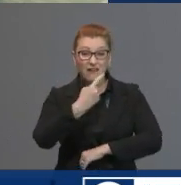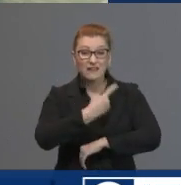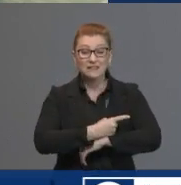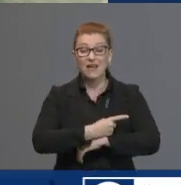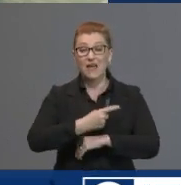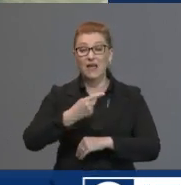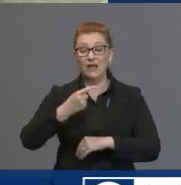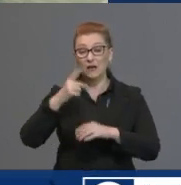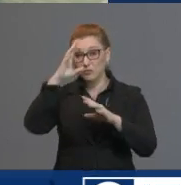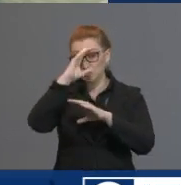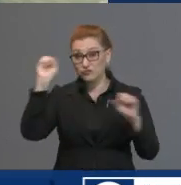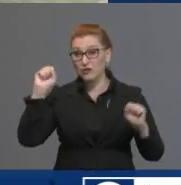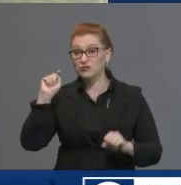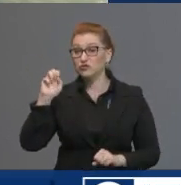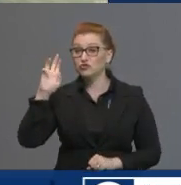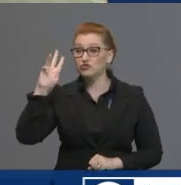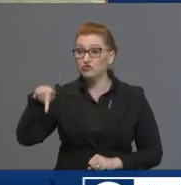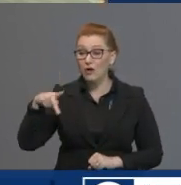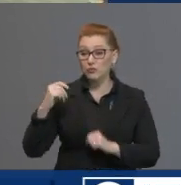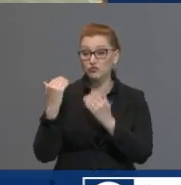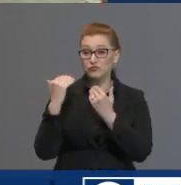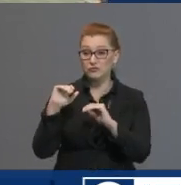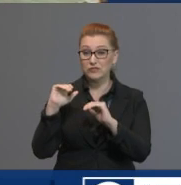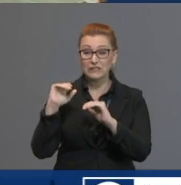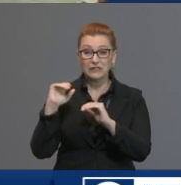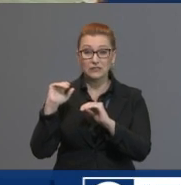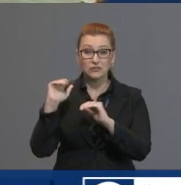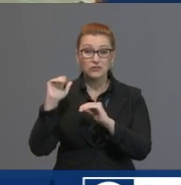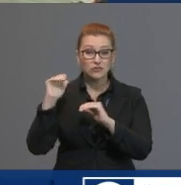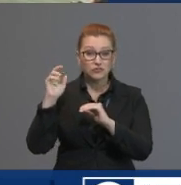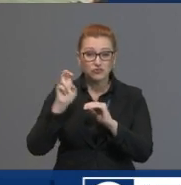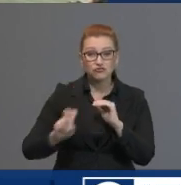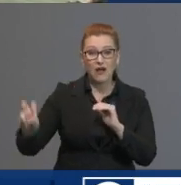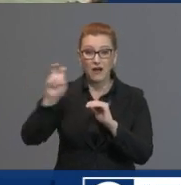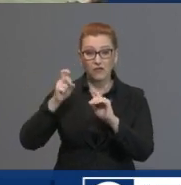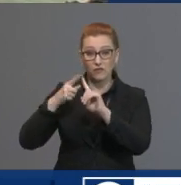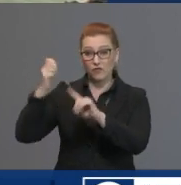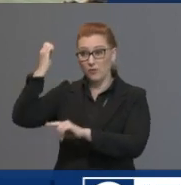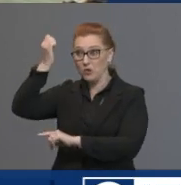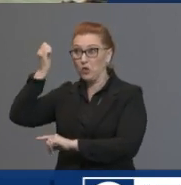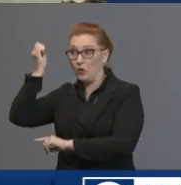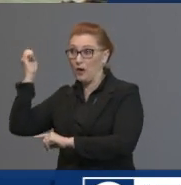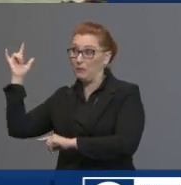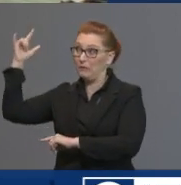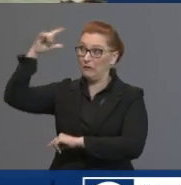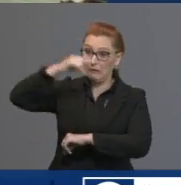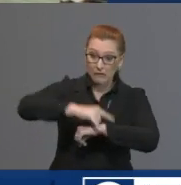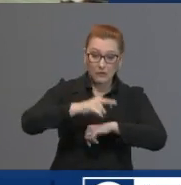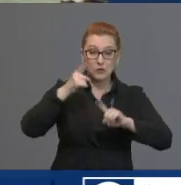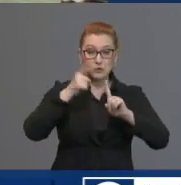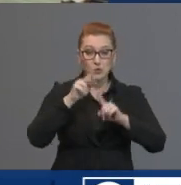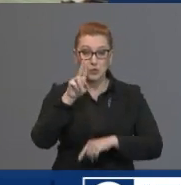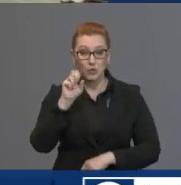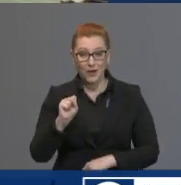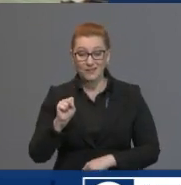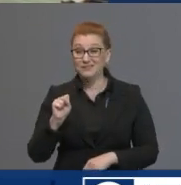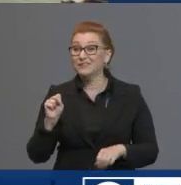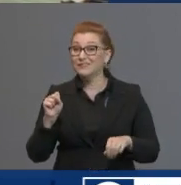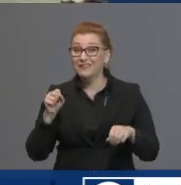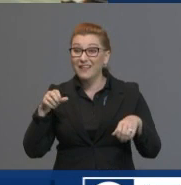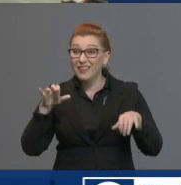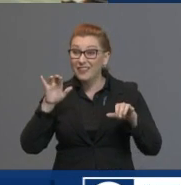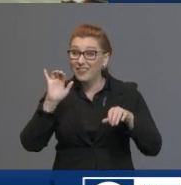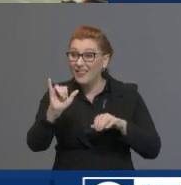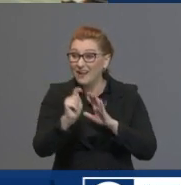restricted travel from Europe to the United States. School was still in session at that